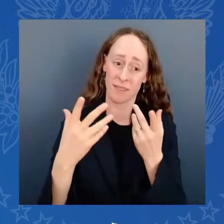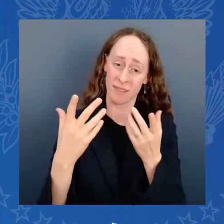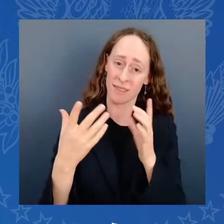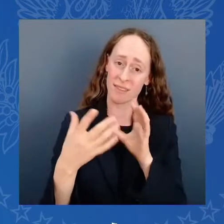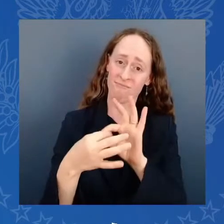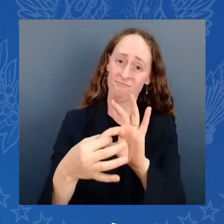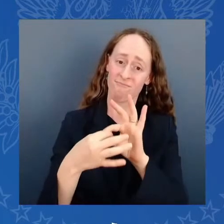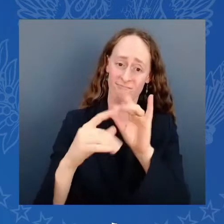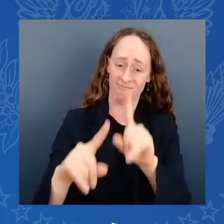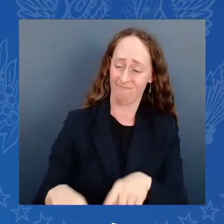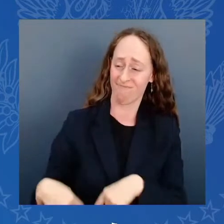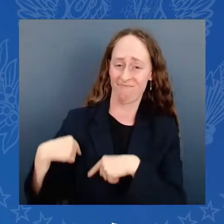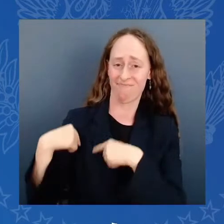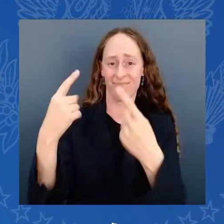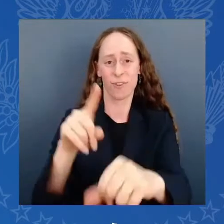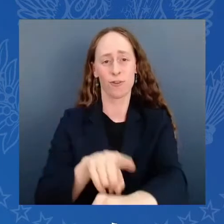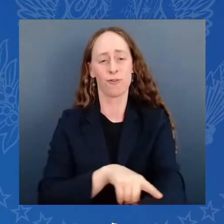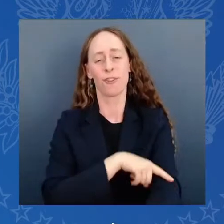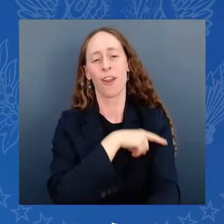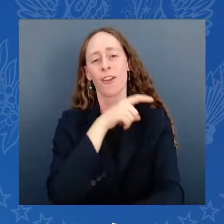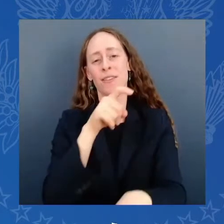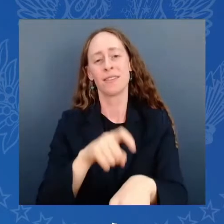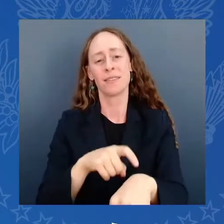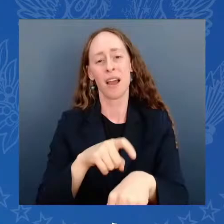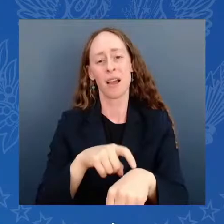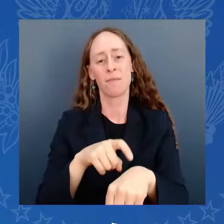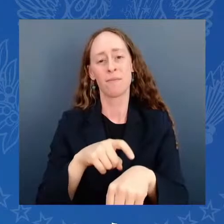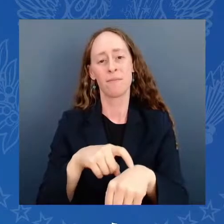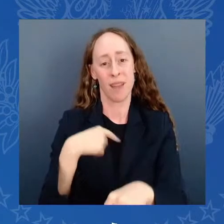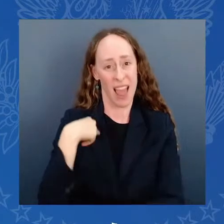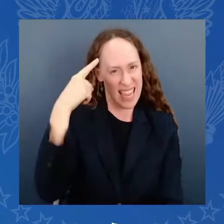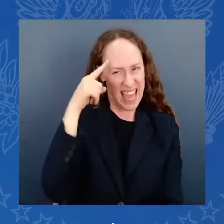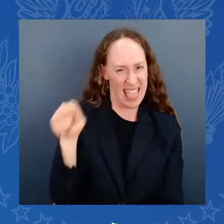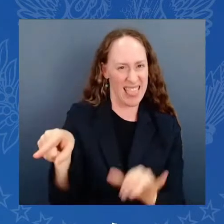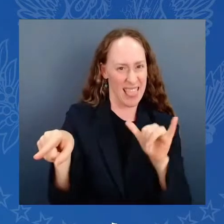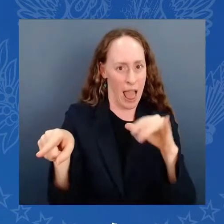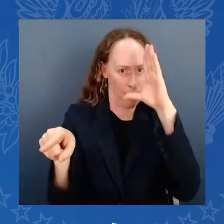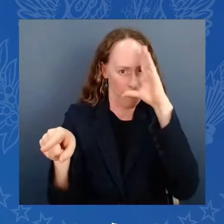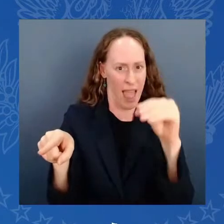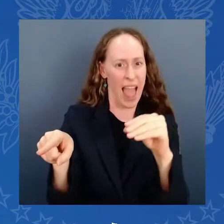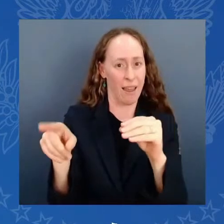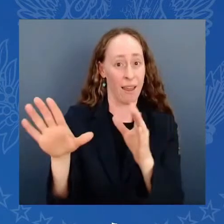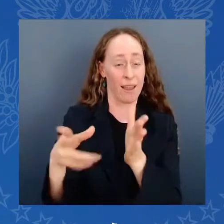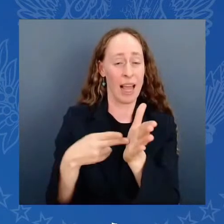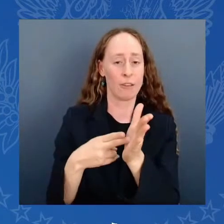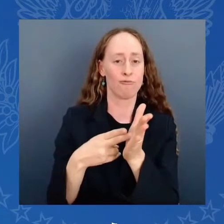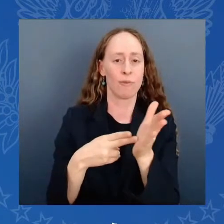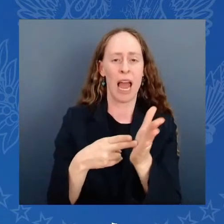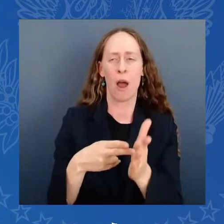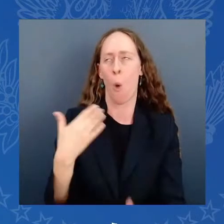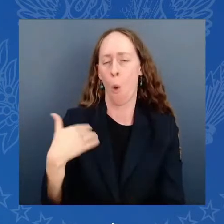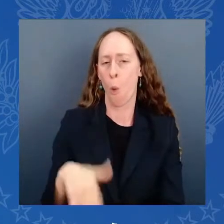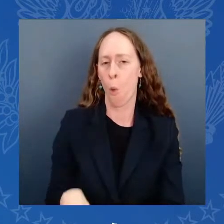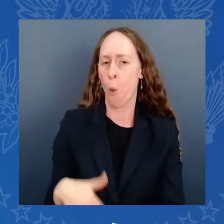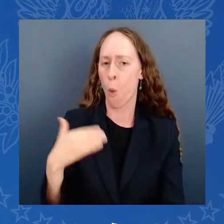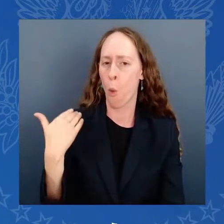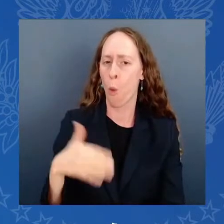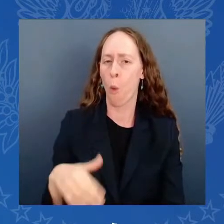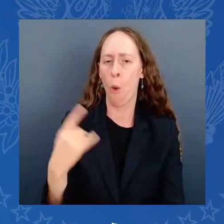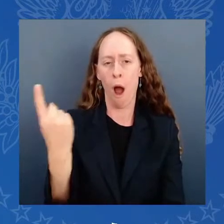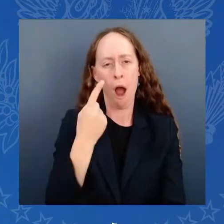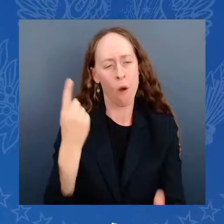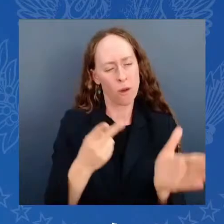mind every time I think of Andy Young. The word's integrity, absolute integrity. And thank you to the Johnson